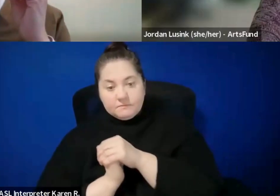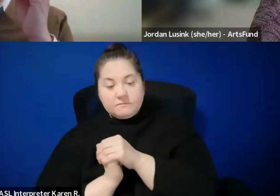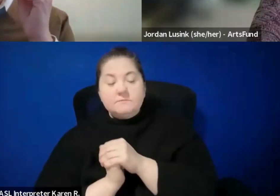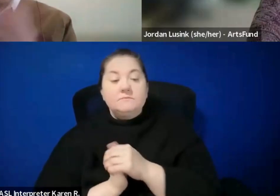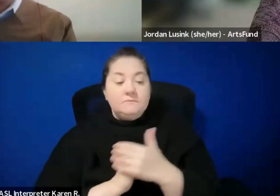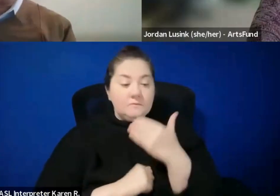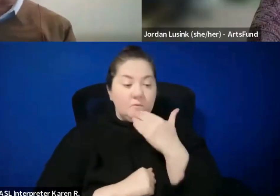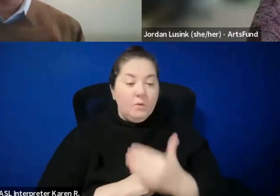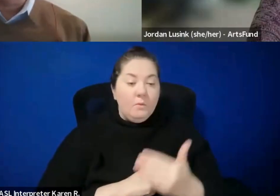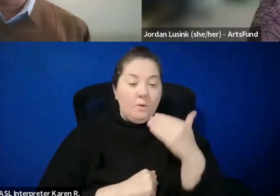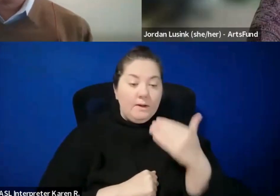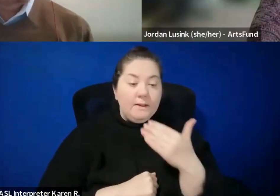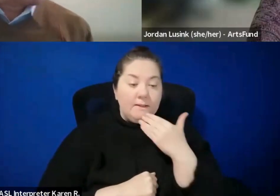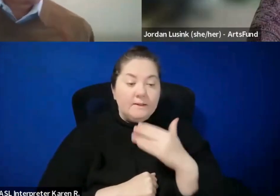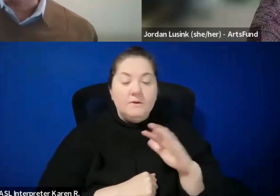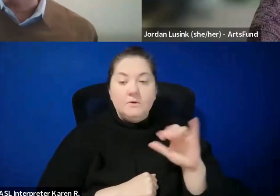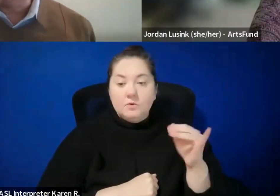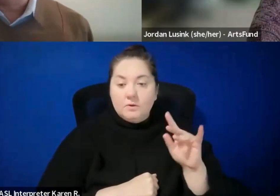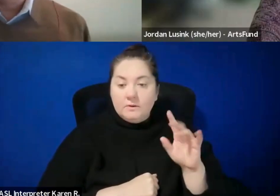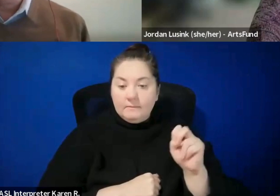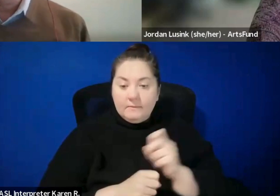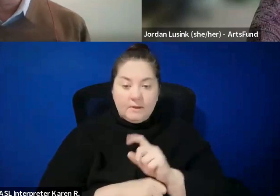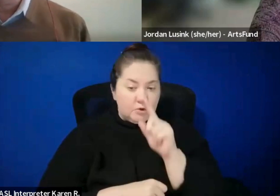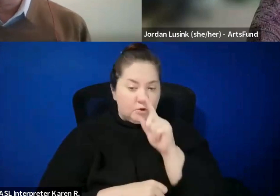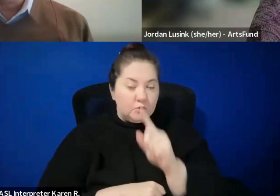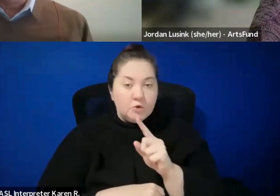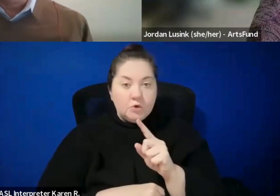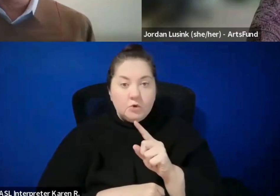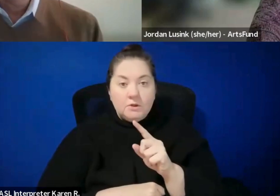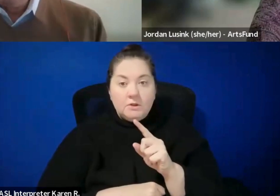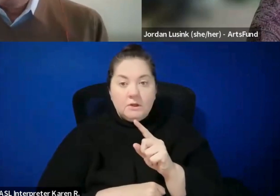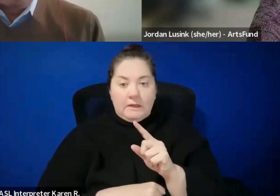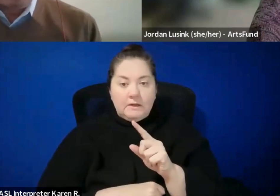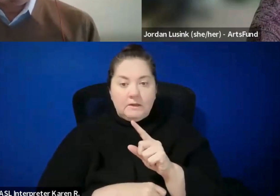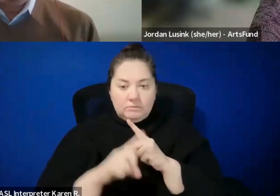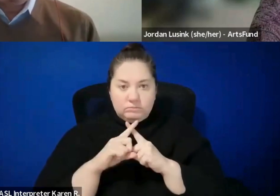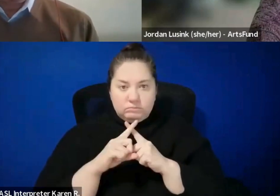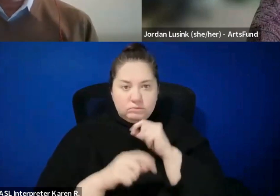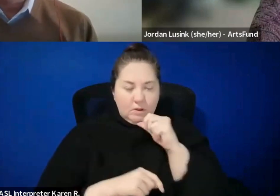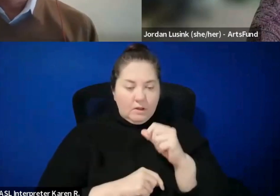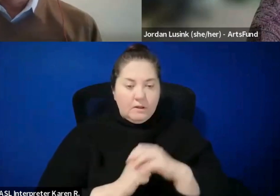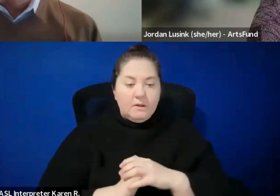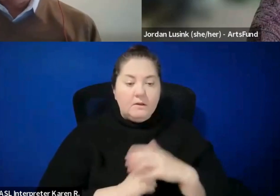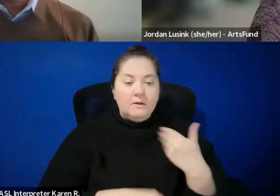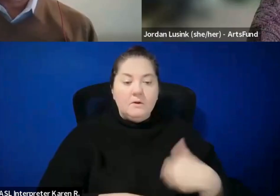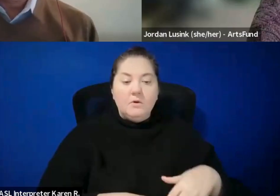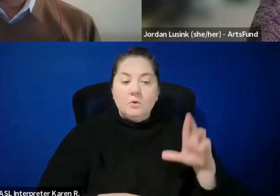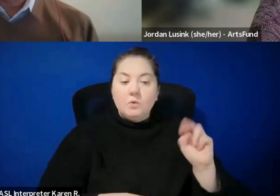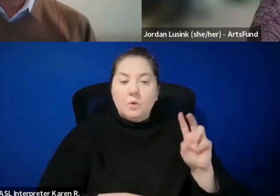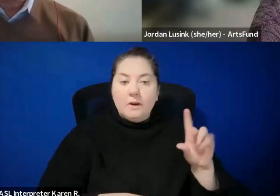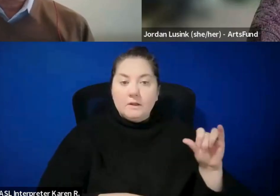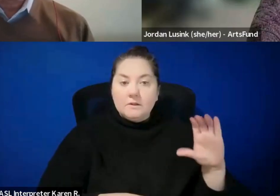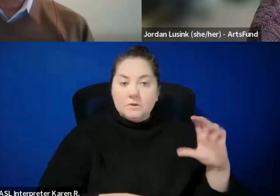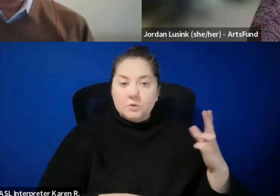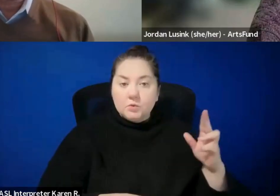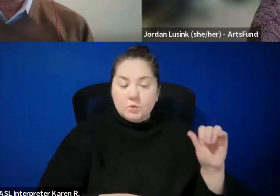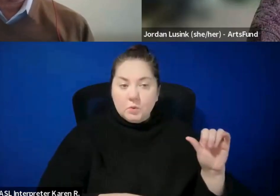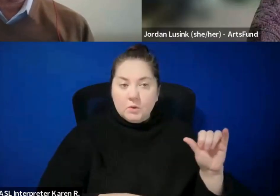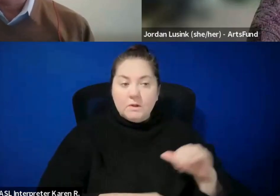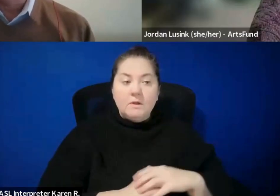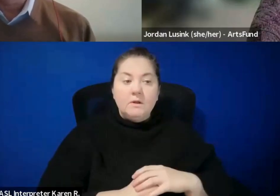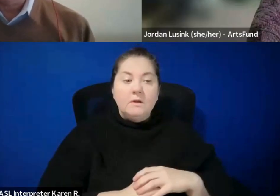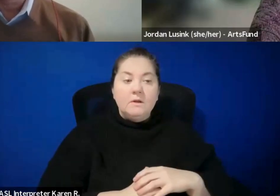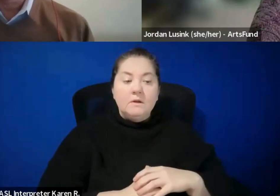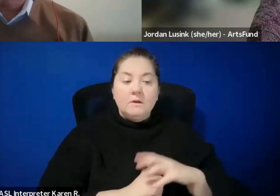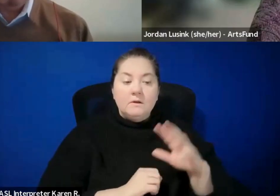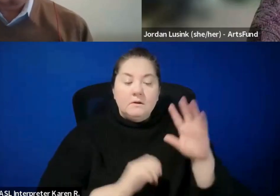Yes, good morning. Thank you, Jordan. I just want to make sure I was not muted there. Randy Choy. I'm the